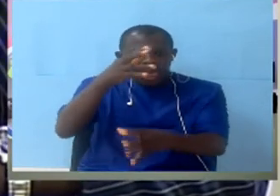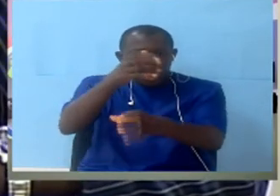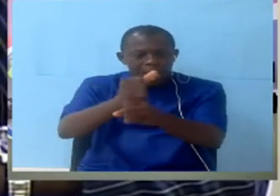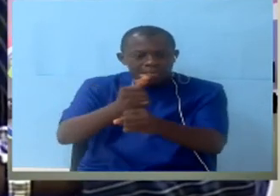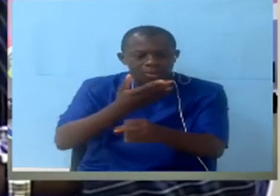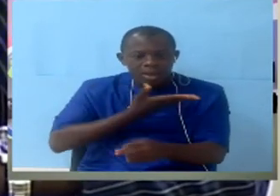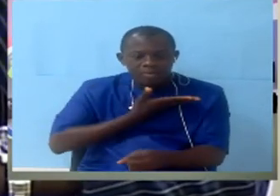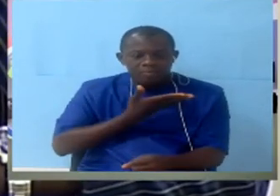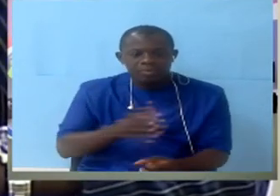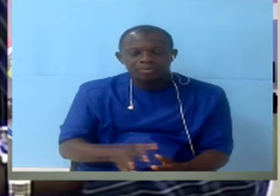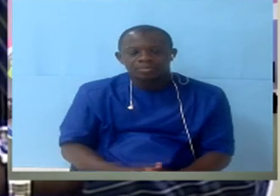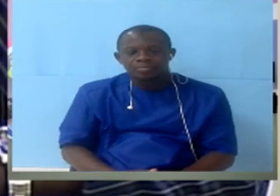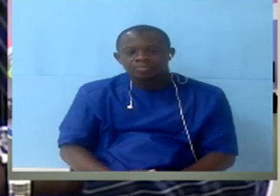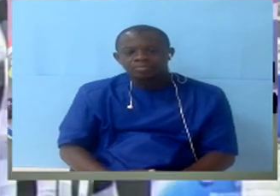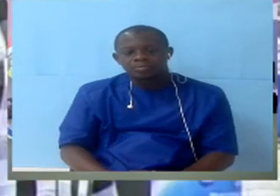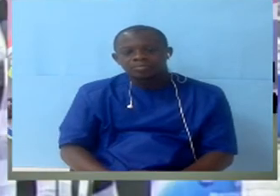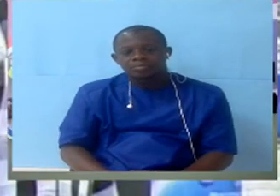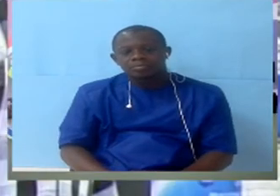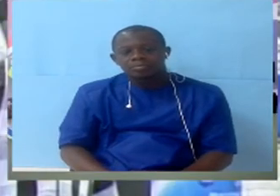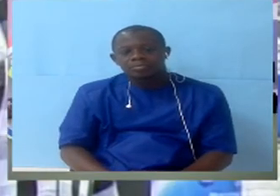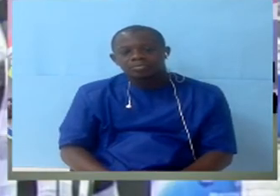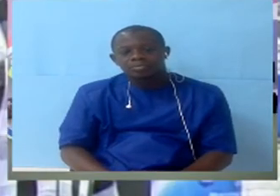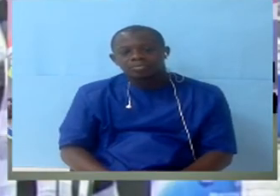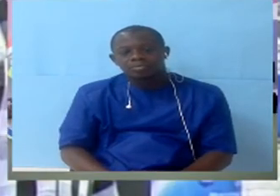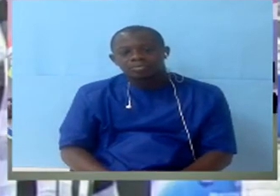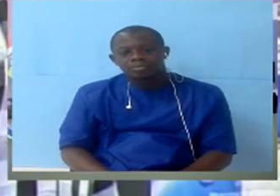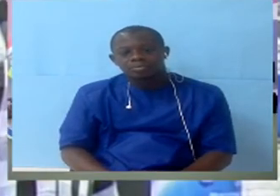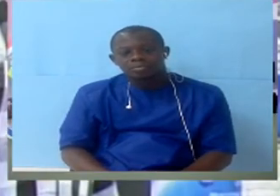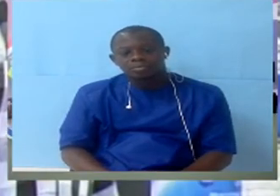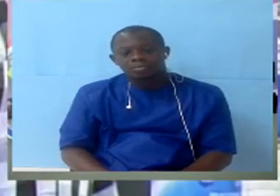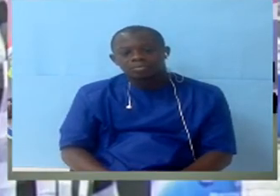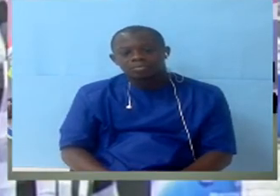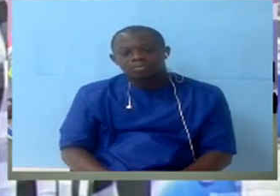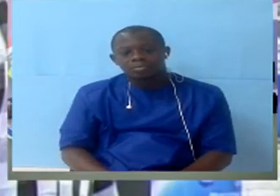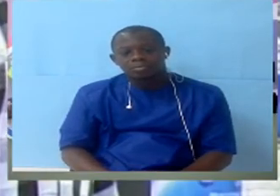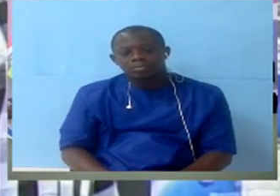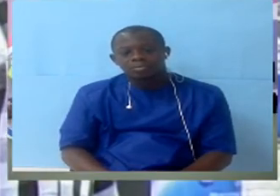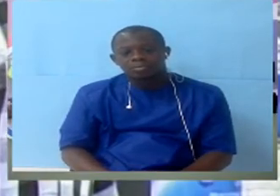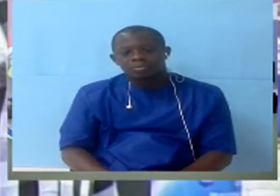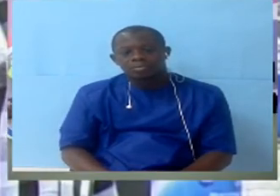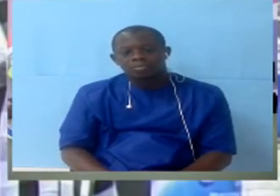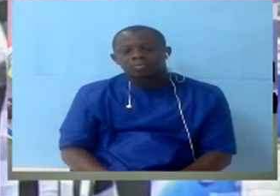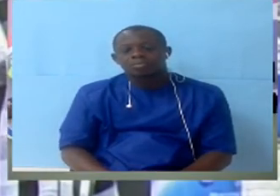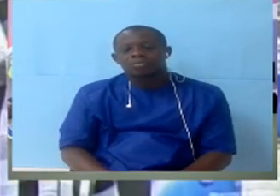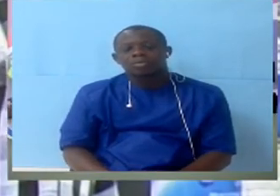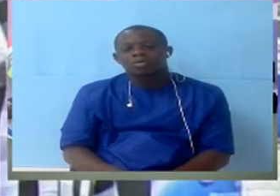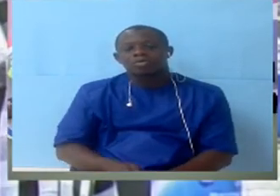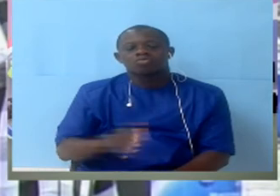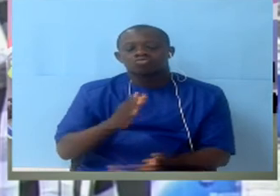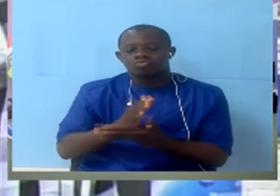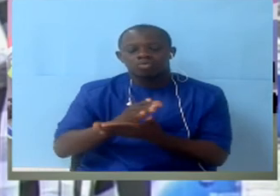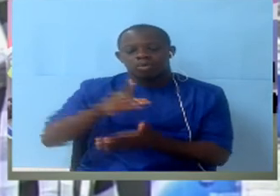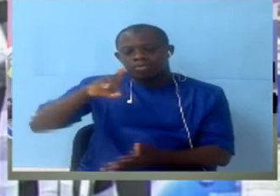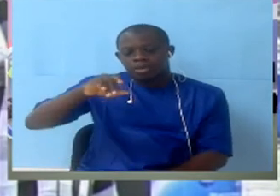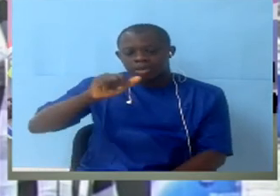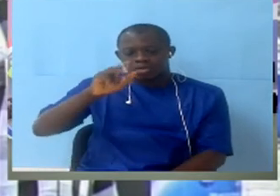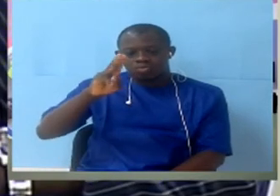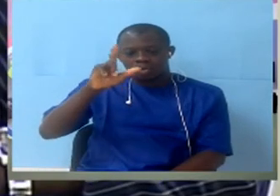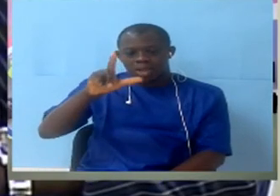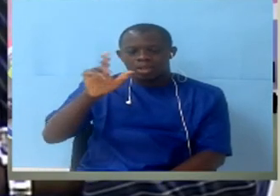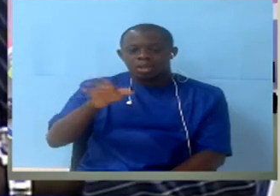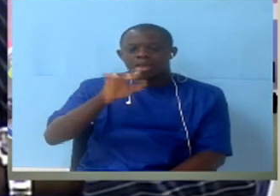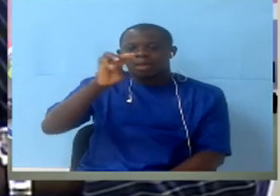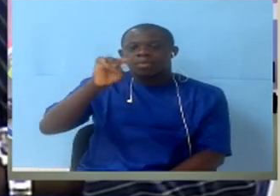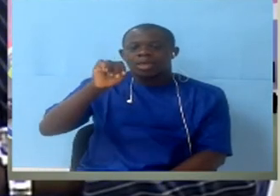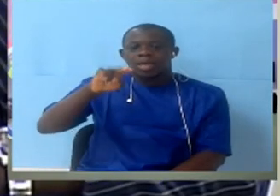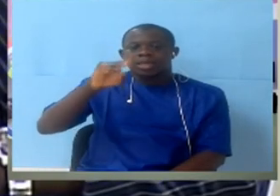ba. No, Paul Mendy dal o ma makoy because Paul Mendy kay ko no, nim Paul Mendy kay ko no, I stop. In fact, Paul Mendy told him to stop. And Paul